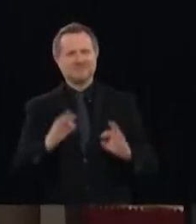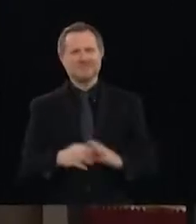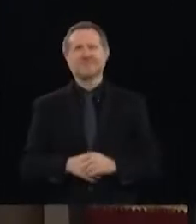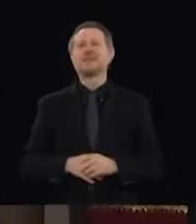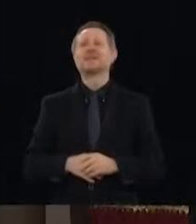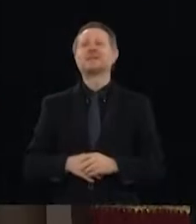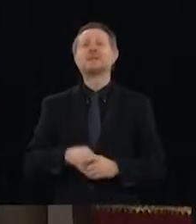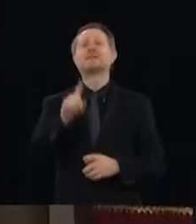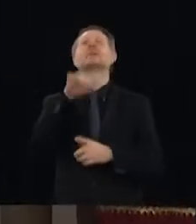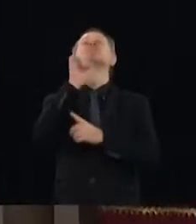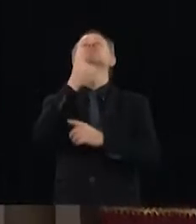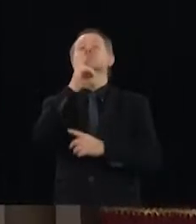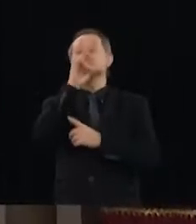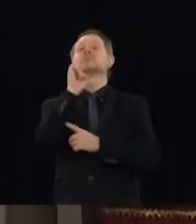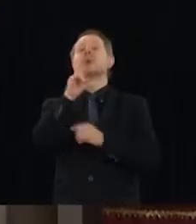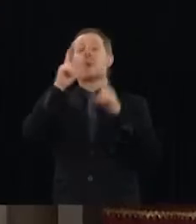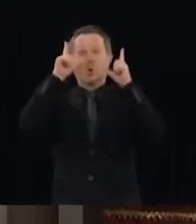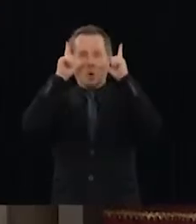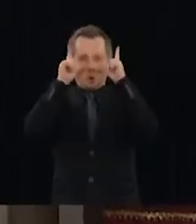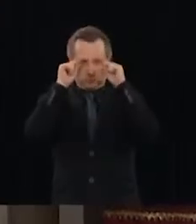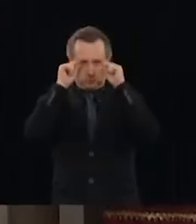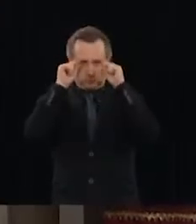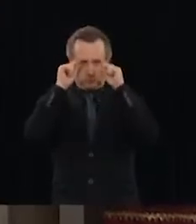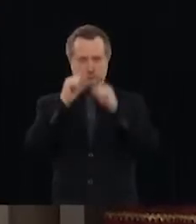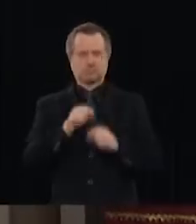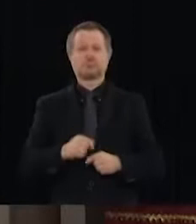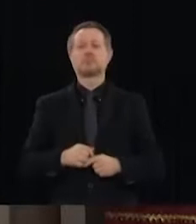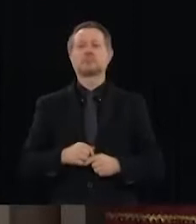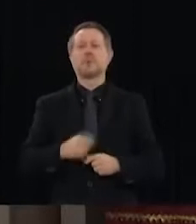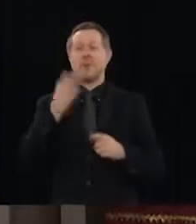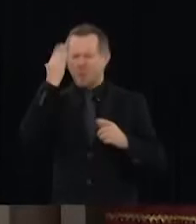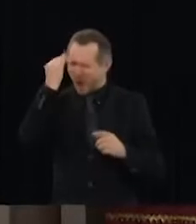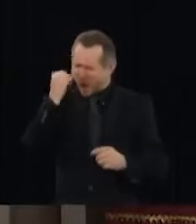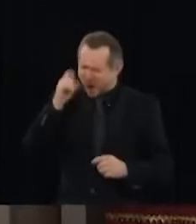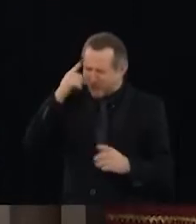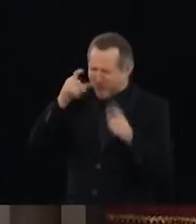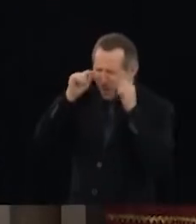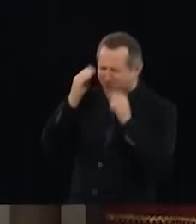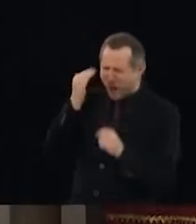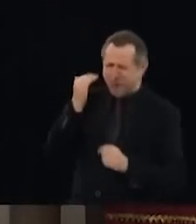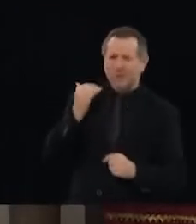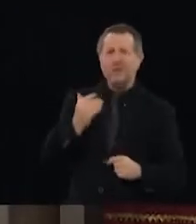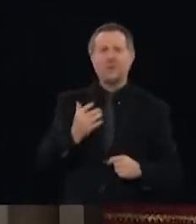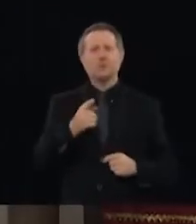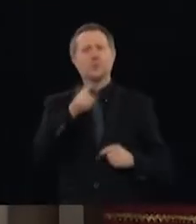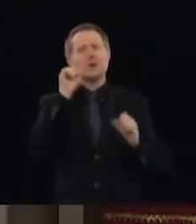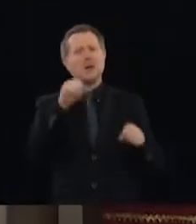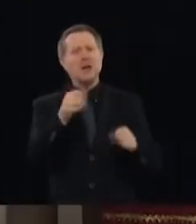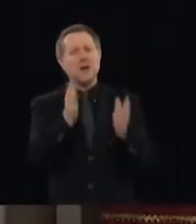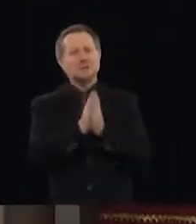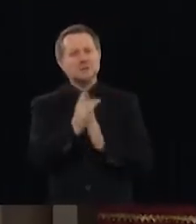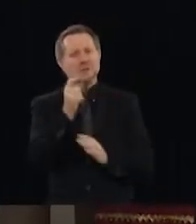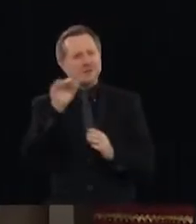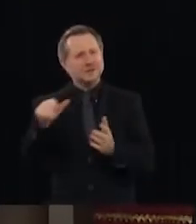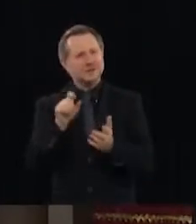New York Governor Andrew Cuomo on Sunday took a coronavirus test during his televised briefing and urged any fellow New